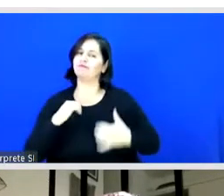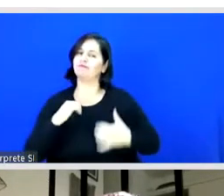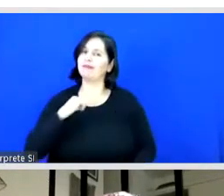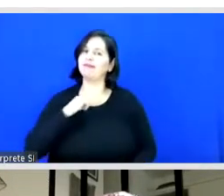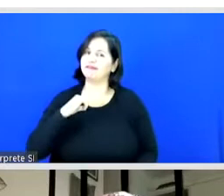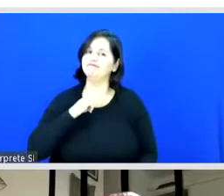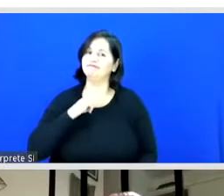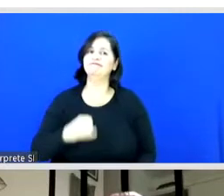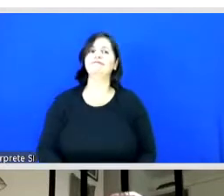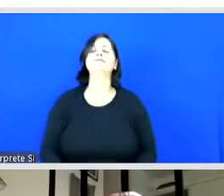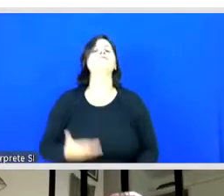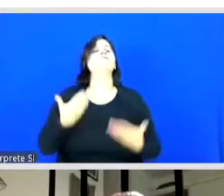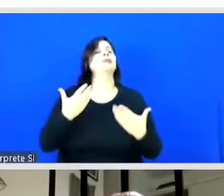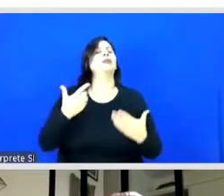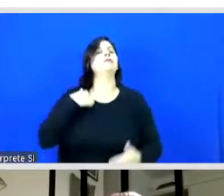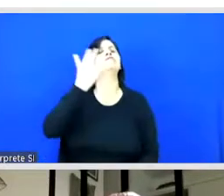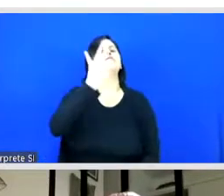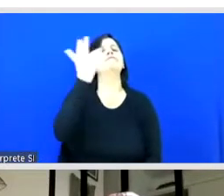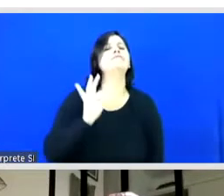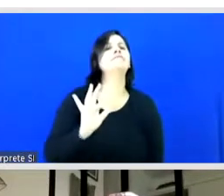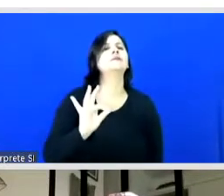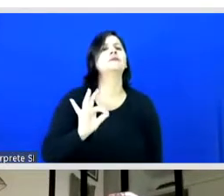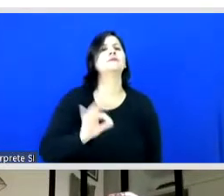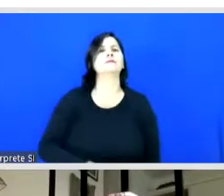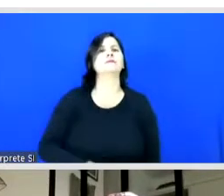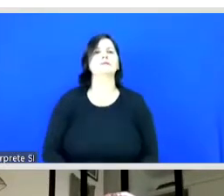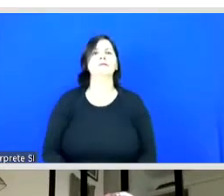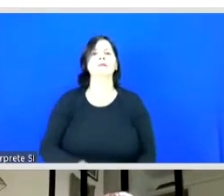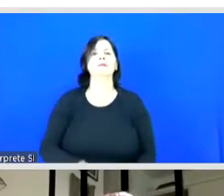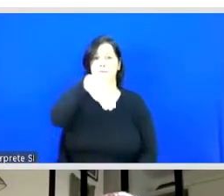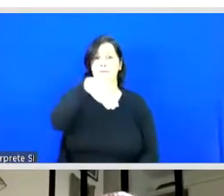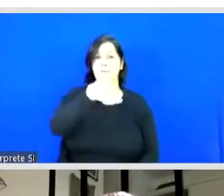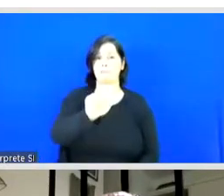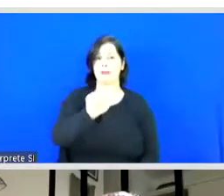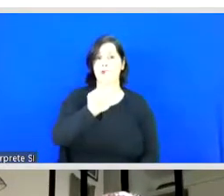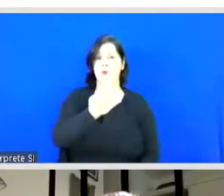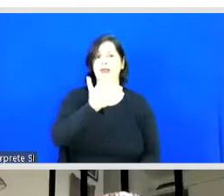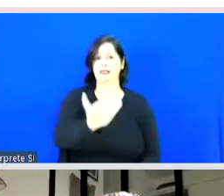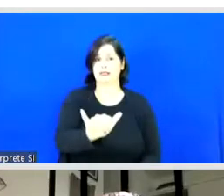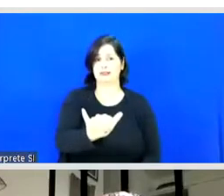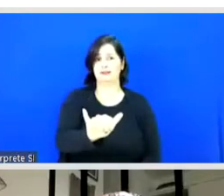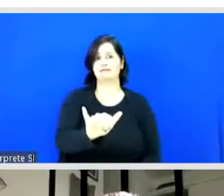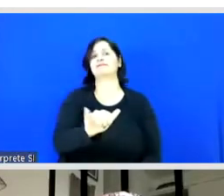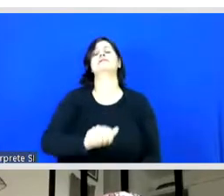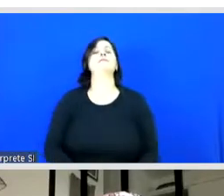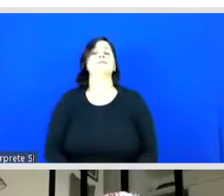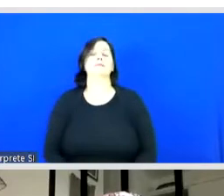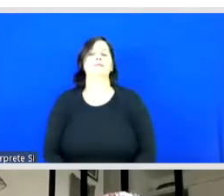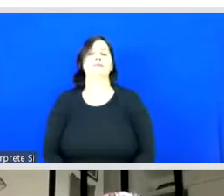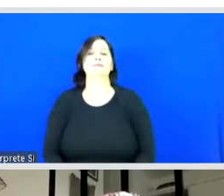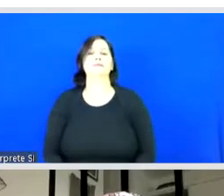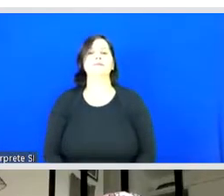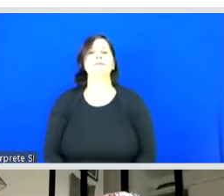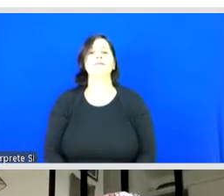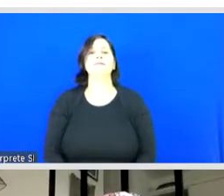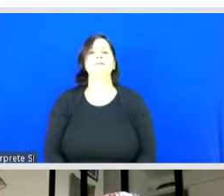lucky to have you with us today. You've had roles in government, but also as an activist, and you have a global perspective on